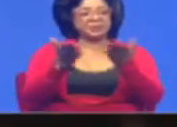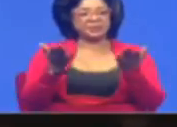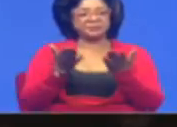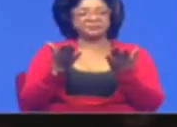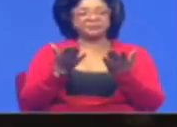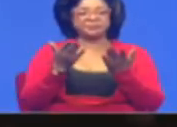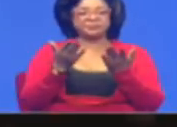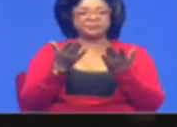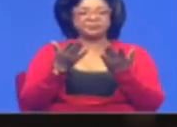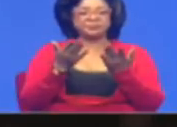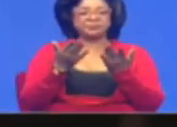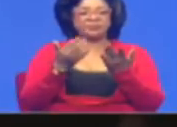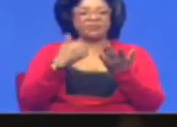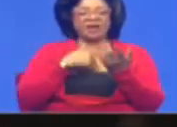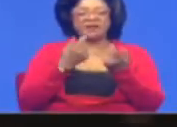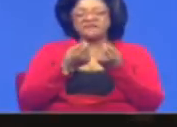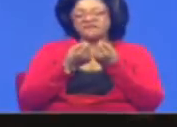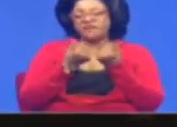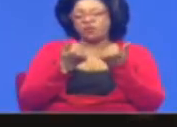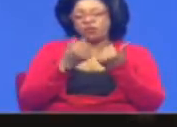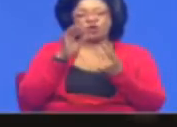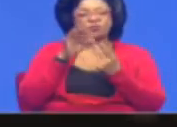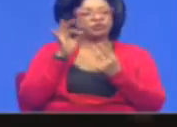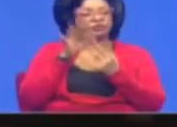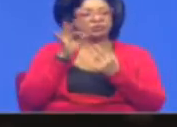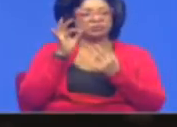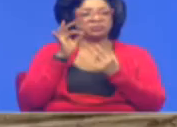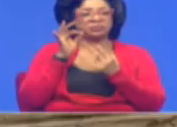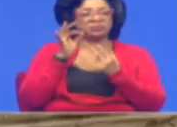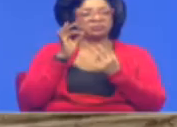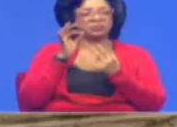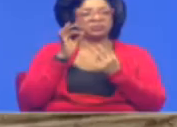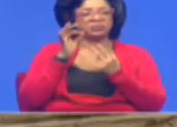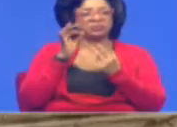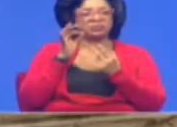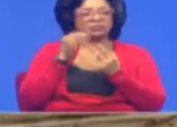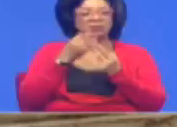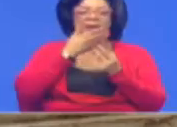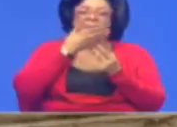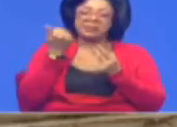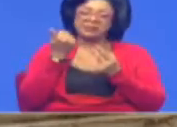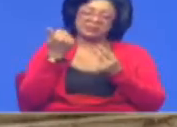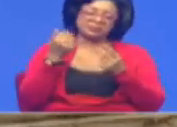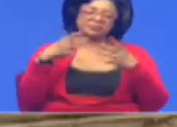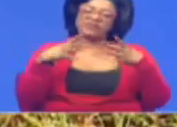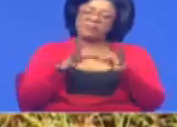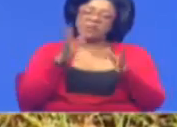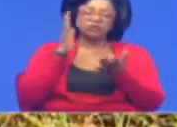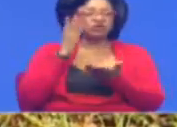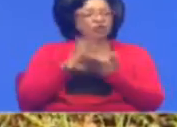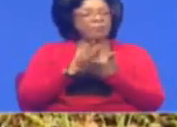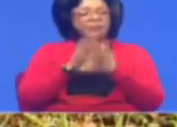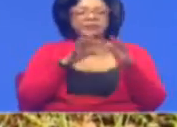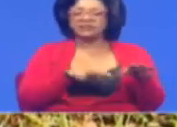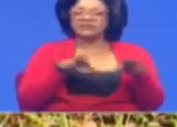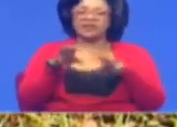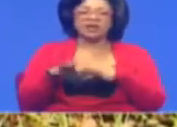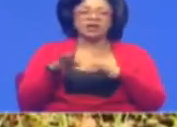they will do something about it. So at least familia wate kumia, because surely not everyone can